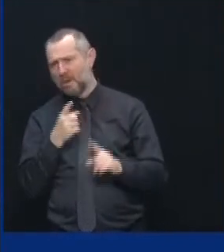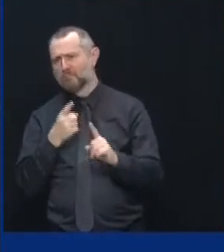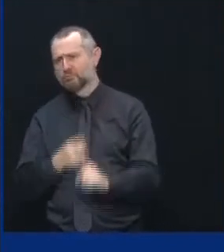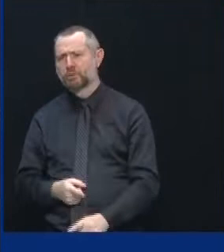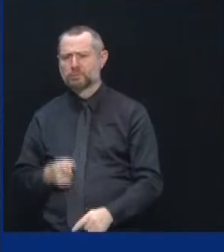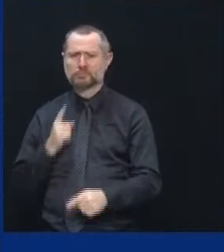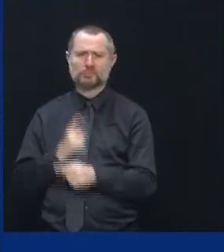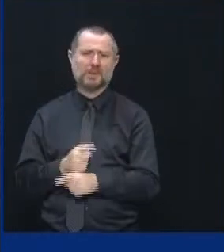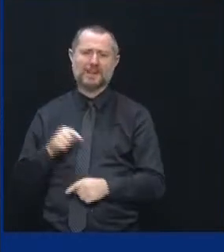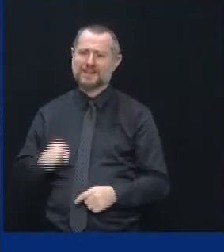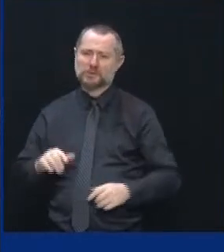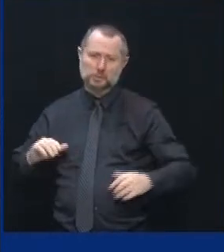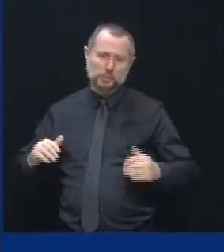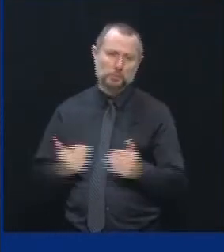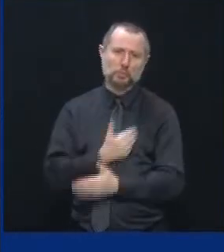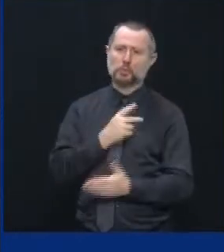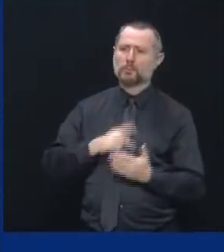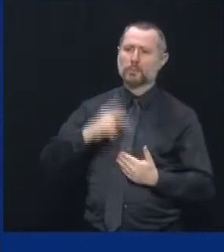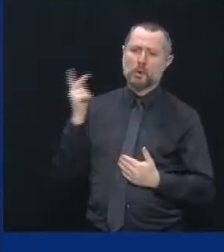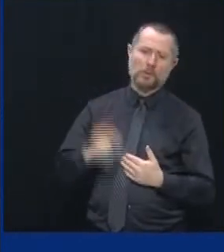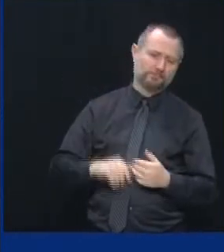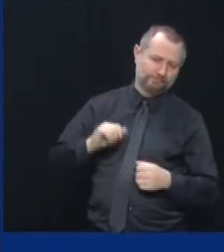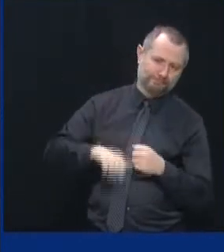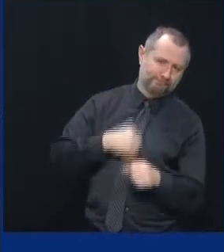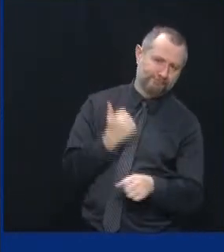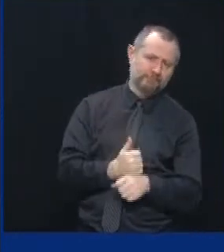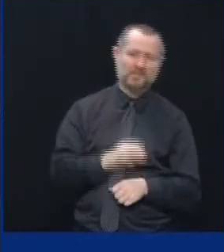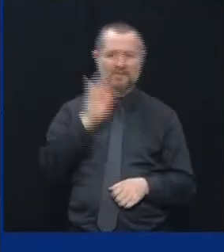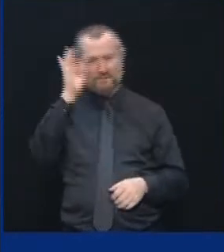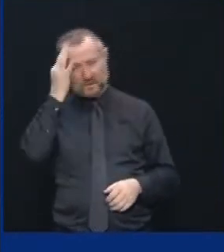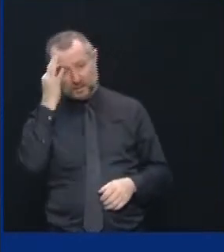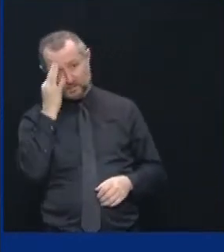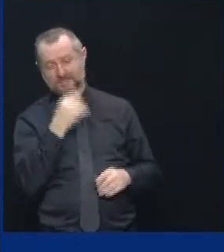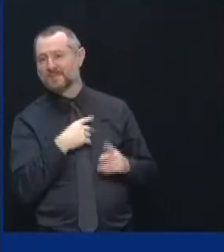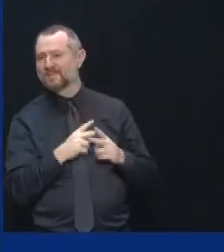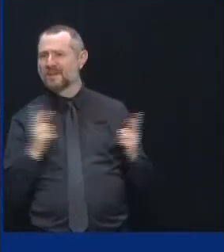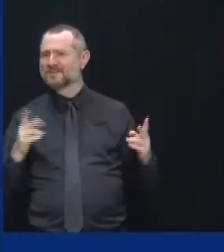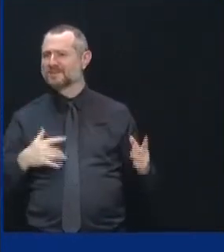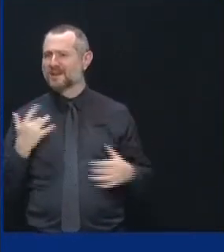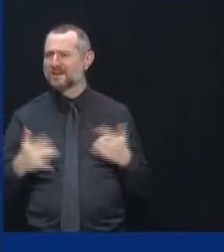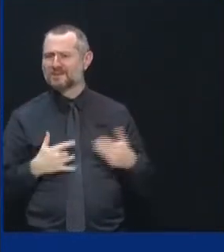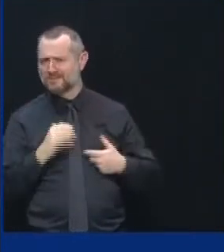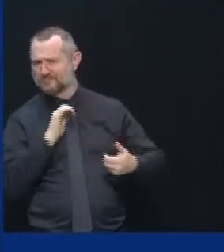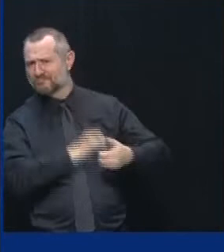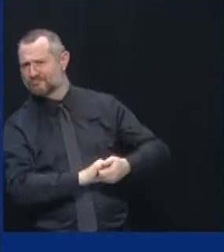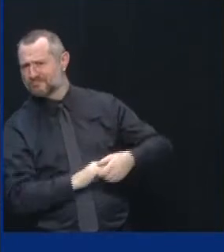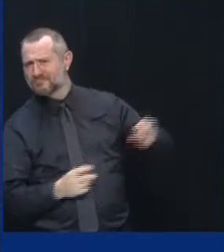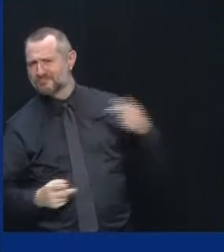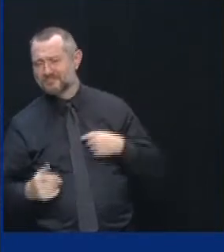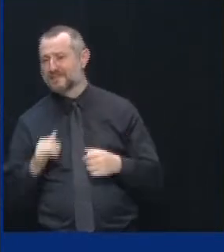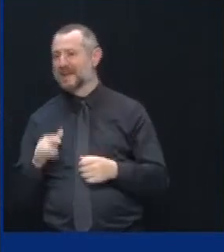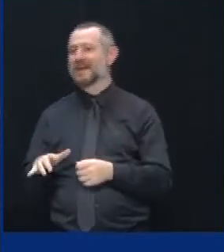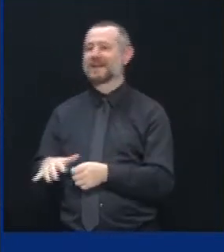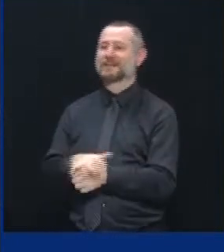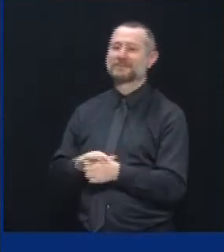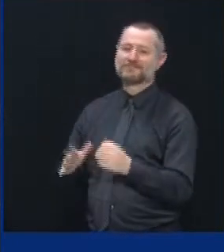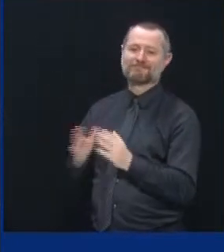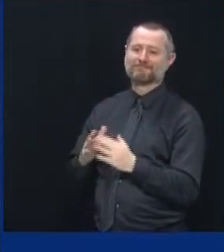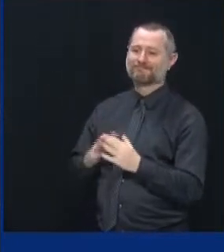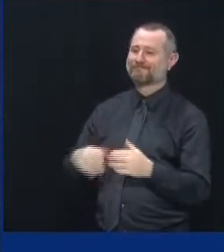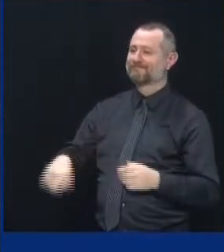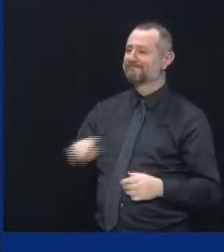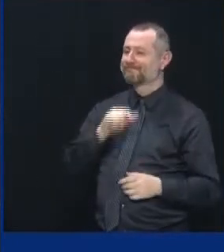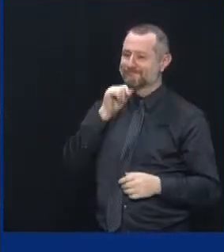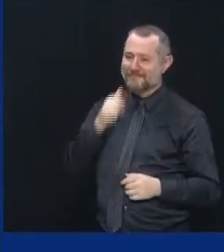new program that we're doing with the federal government. It's really exciting. They're focusing on areas that are underserved with high minority